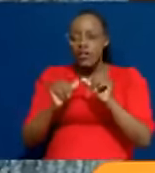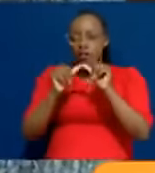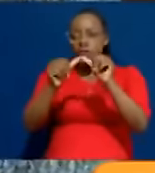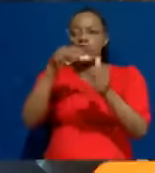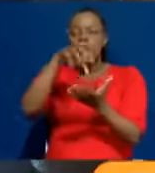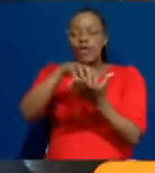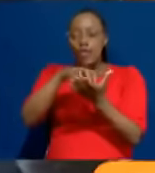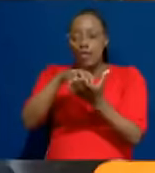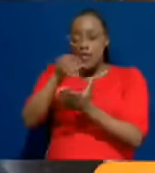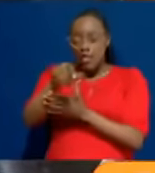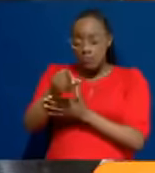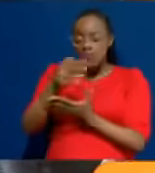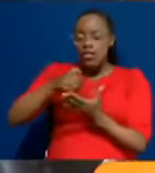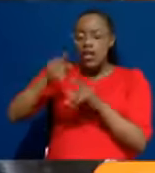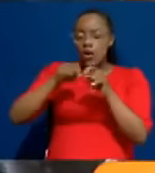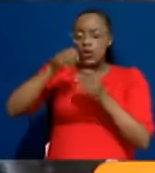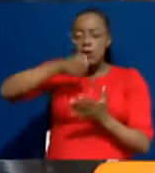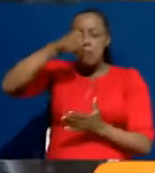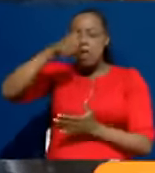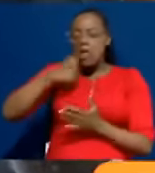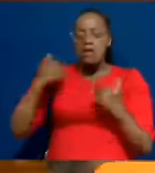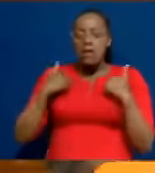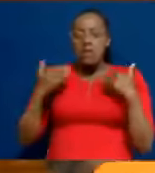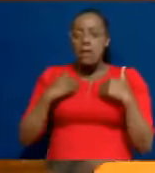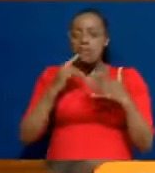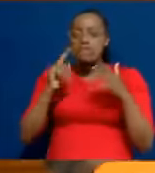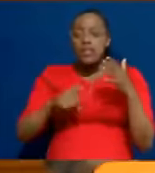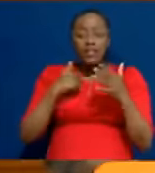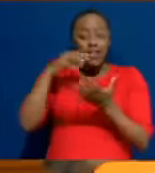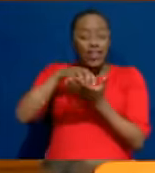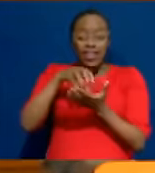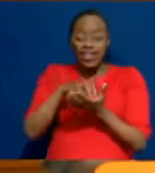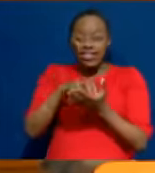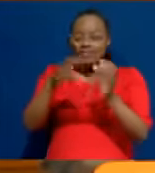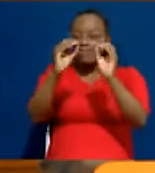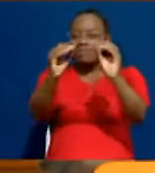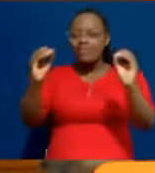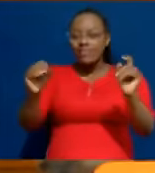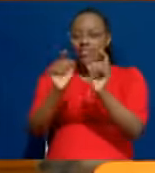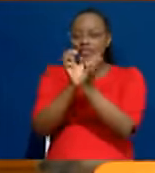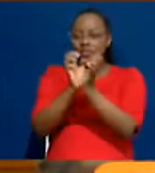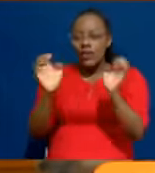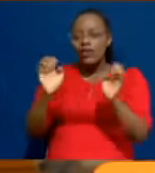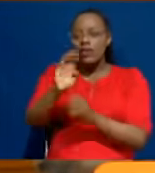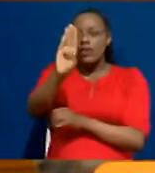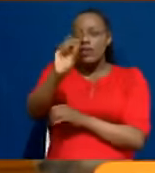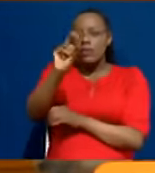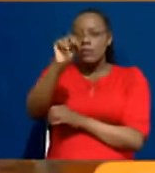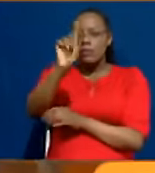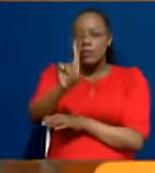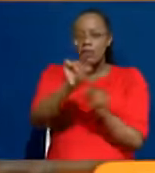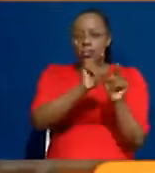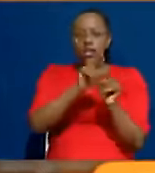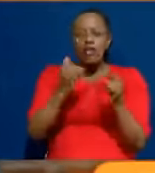case, Nyakango, who pleaded not guilty, insisted she has no case to answer. She was released on bond. I